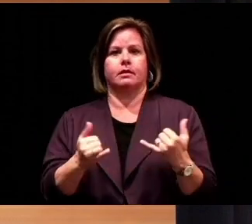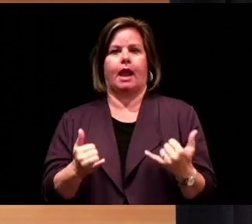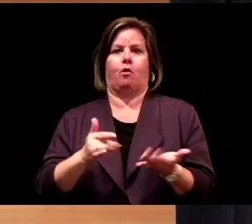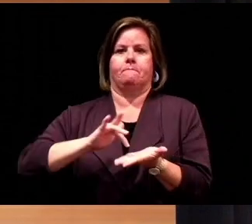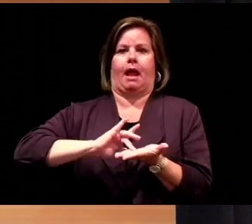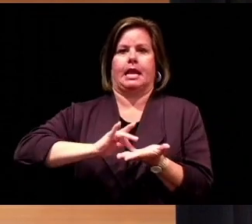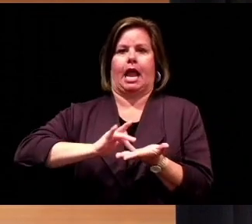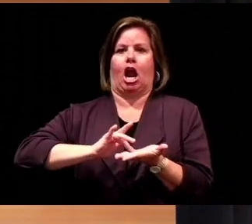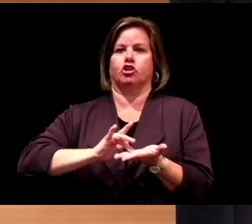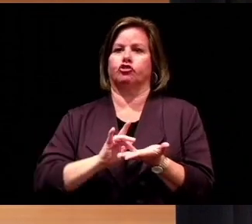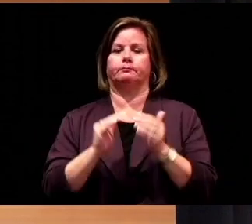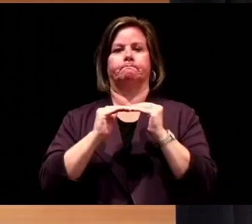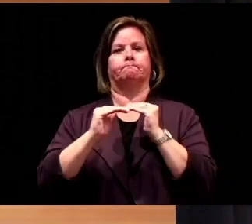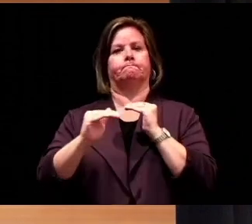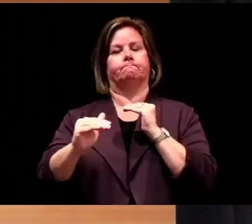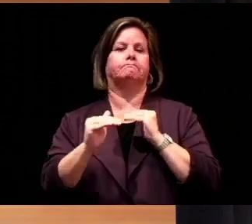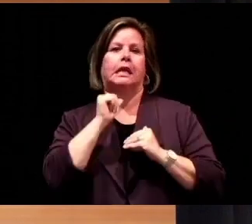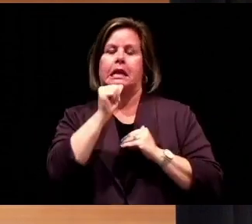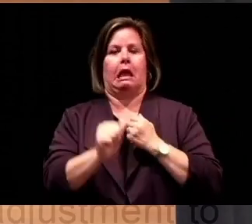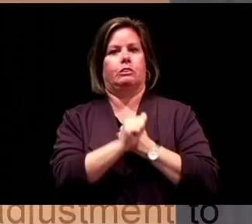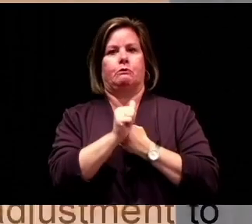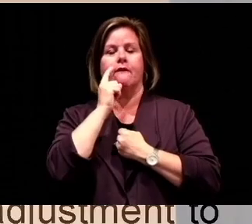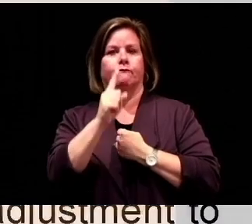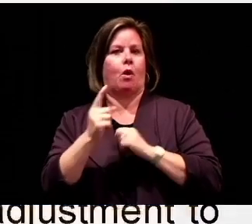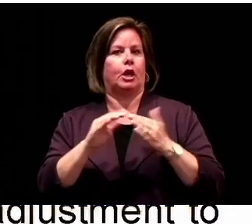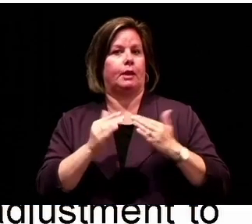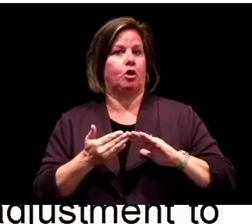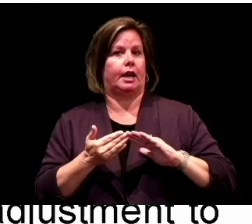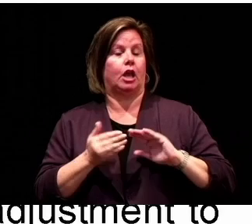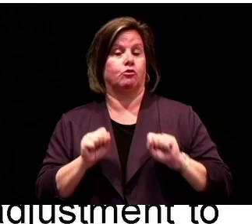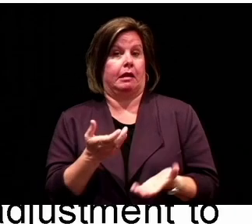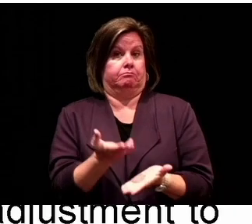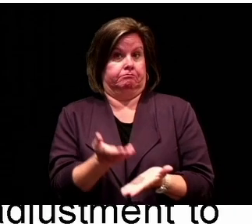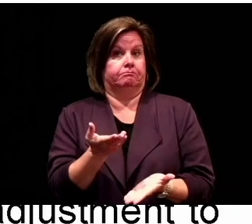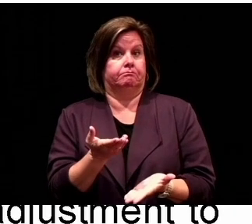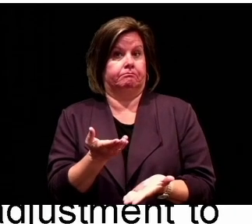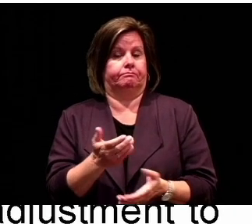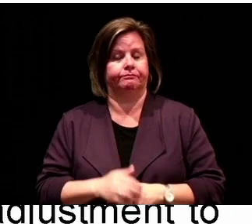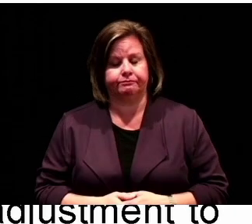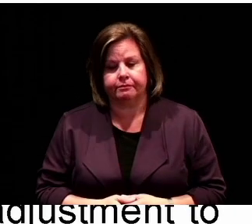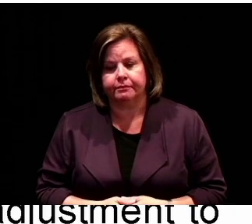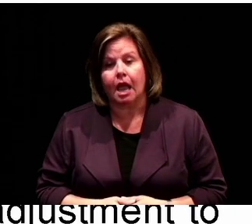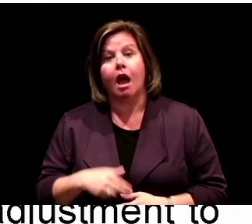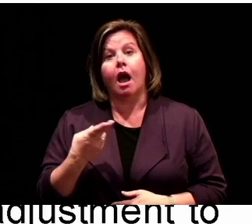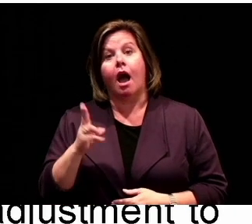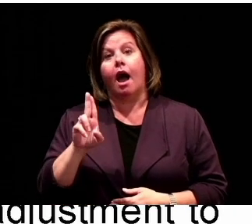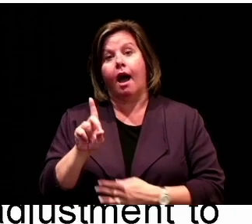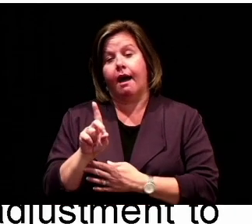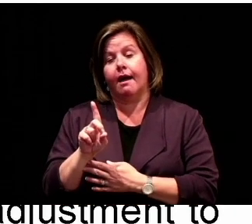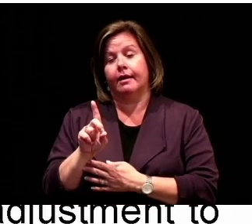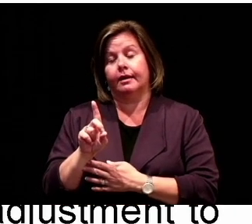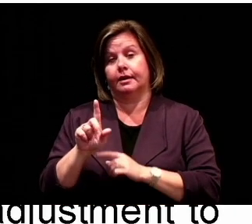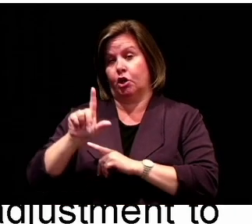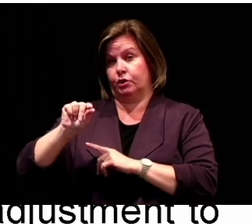up? Okay. So another theory that I haven't seen much used is a reasonable accommodation, which I'm sure all of you know. If you have